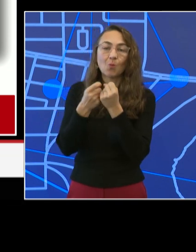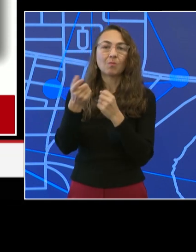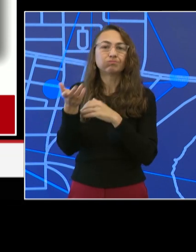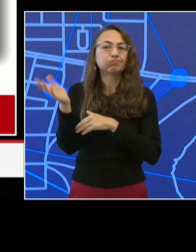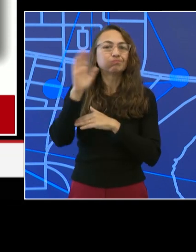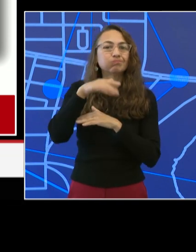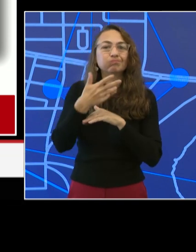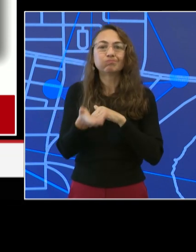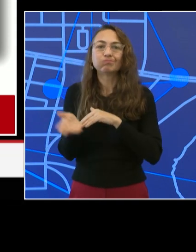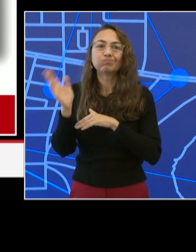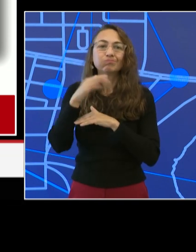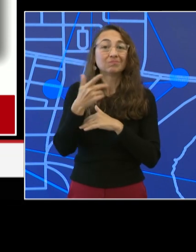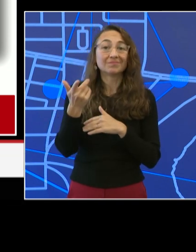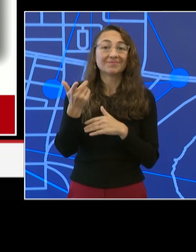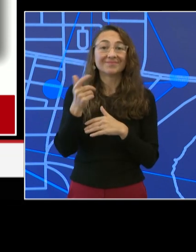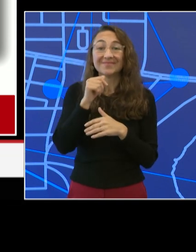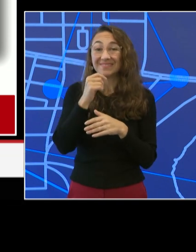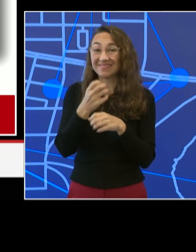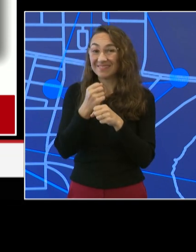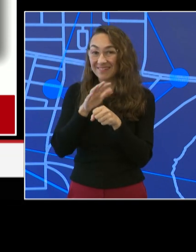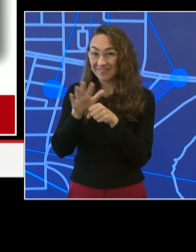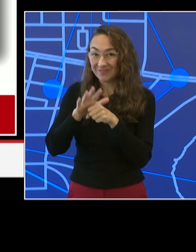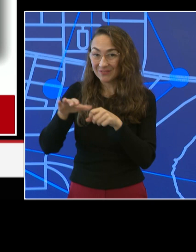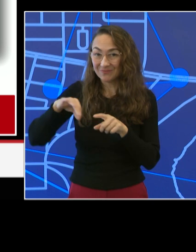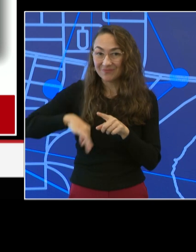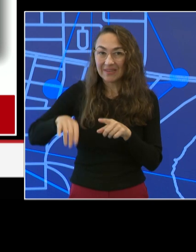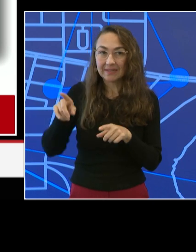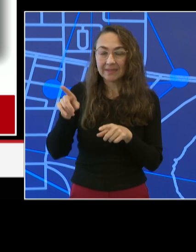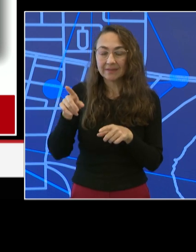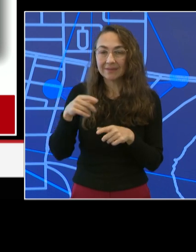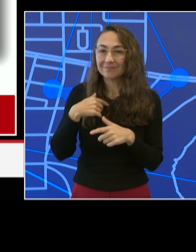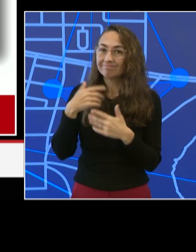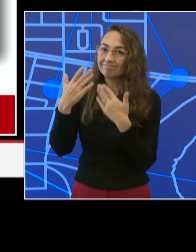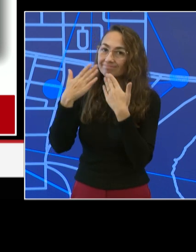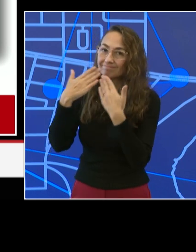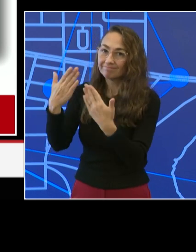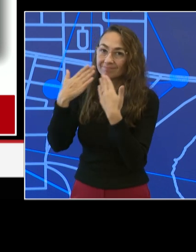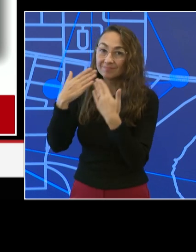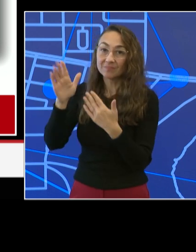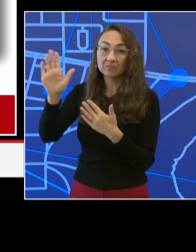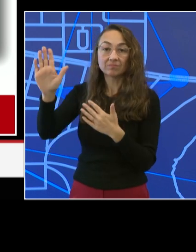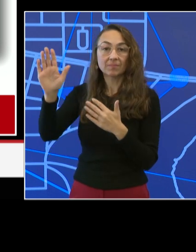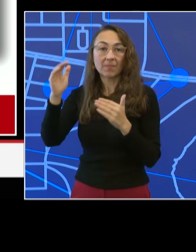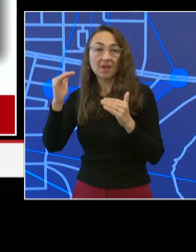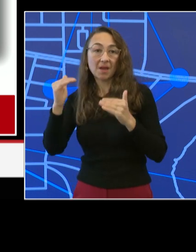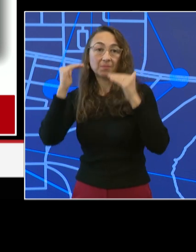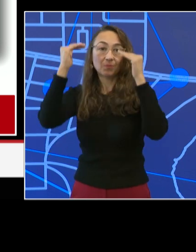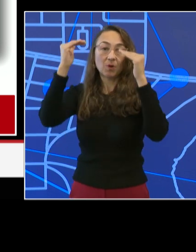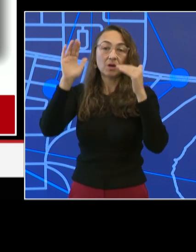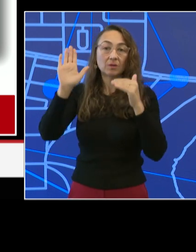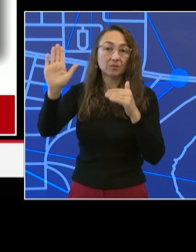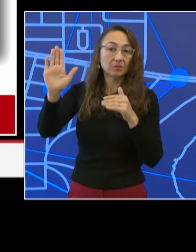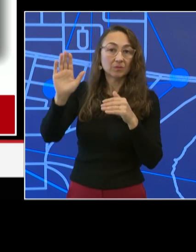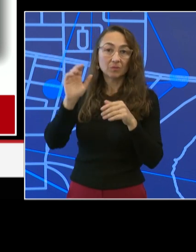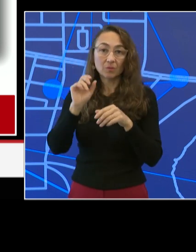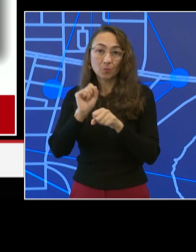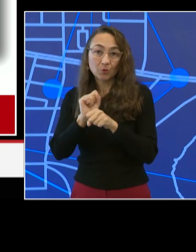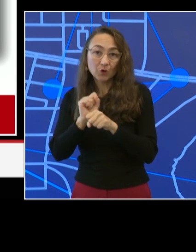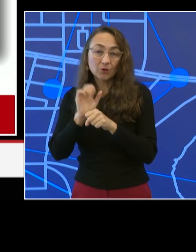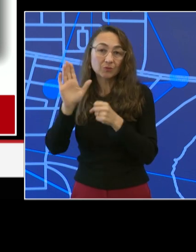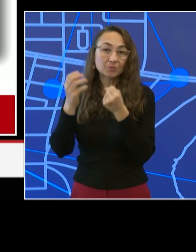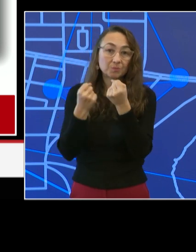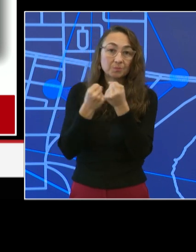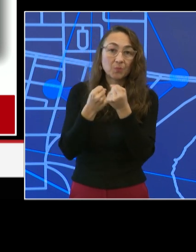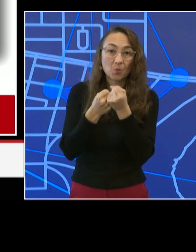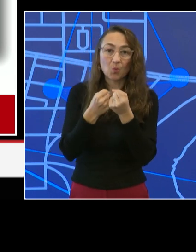get enough credit for the work that they do, but I'm certainly grateful for the many upgrades that have been made to our new helicopter, and we will ensure that we will continue